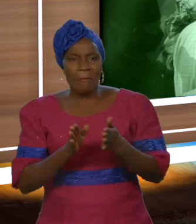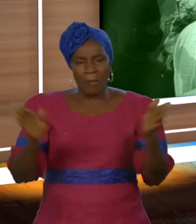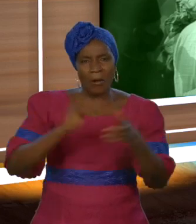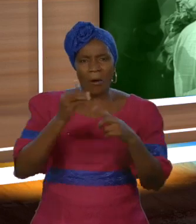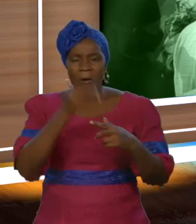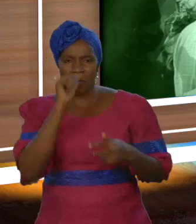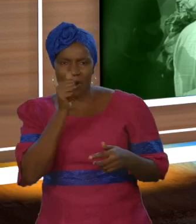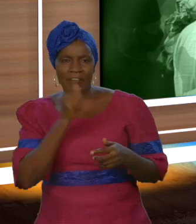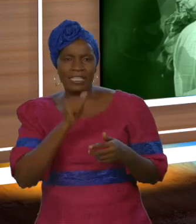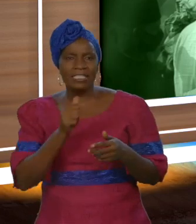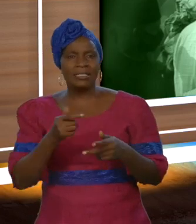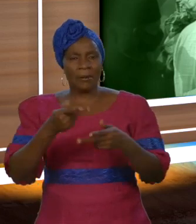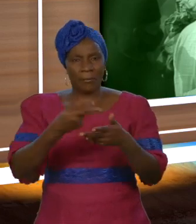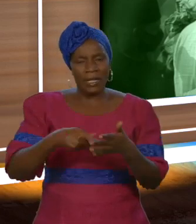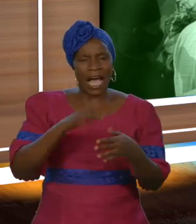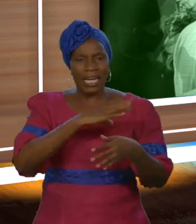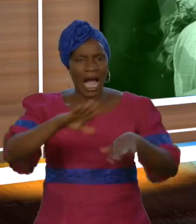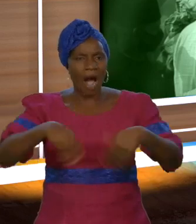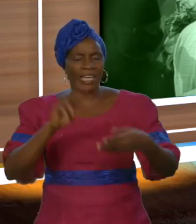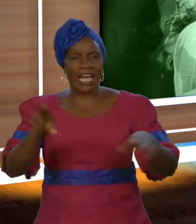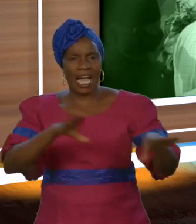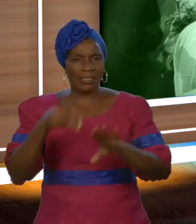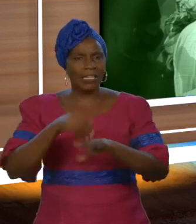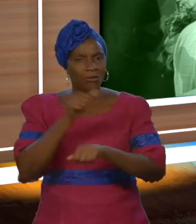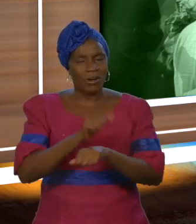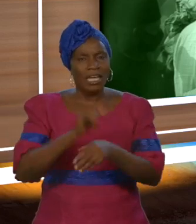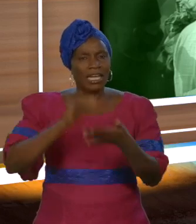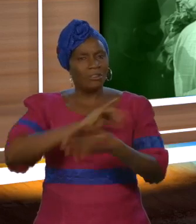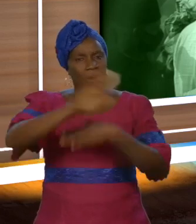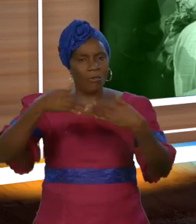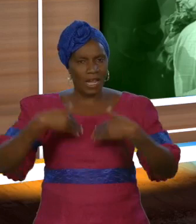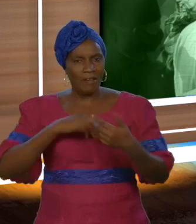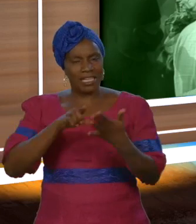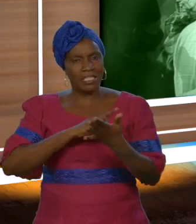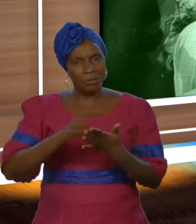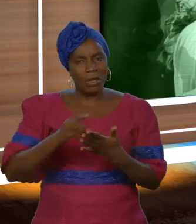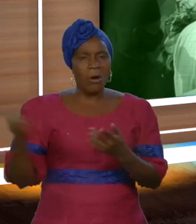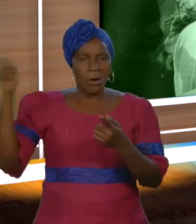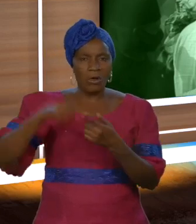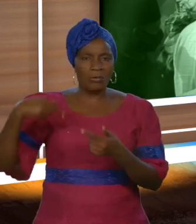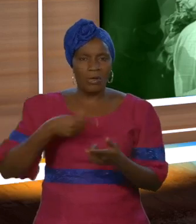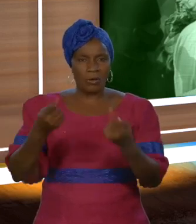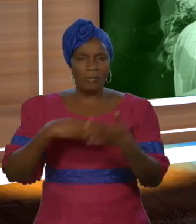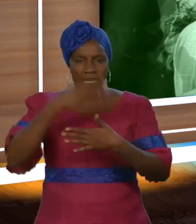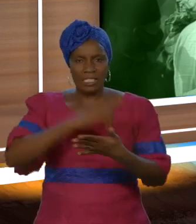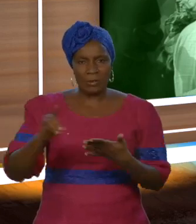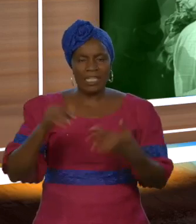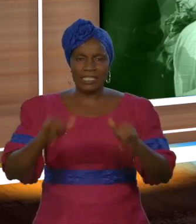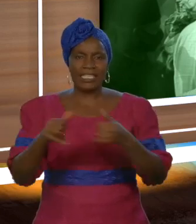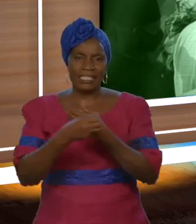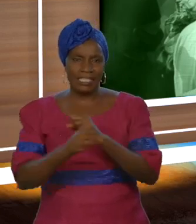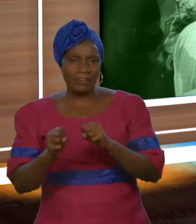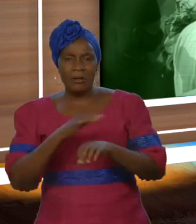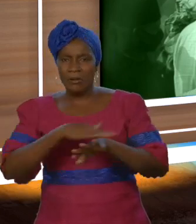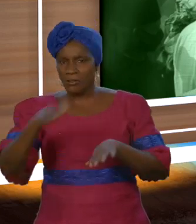and how productive they are at work. And that sums up our package for this week. Until I come your way again next week, stay